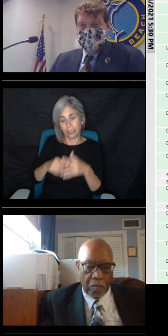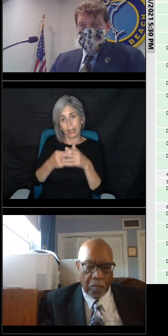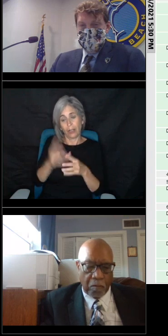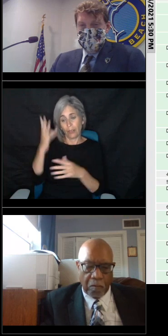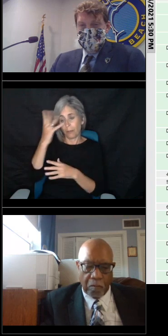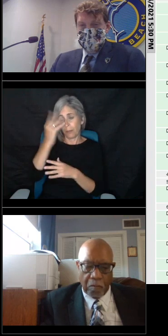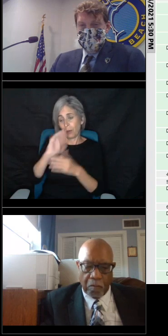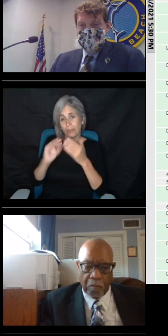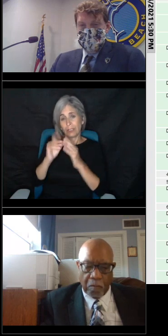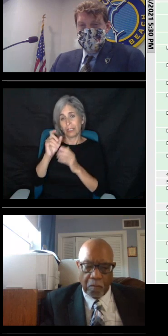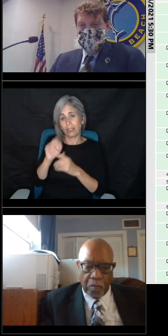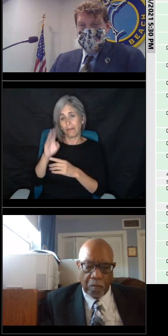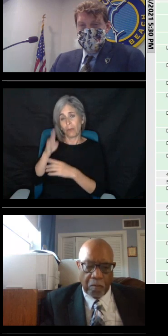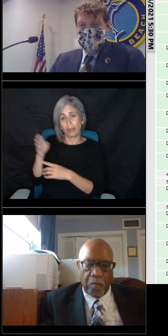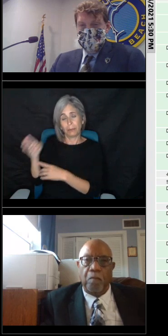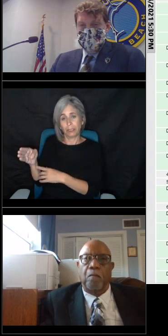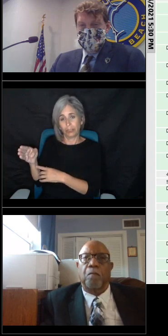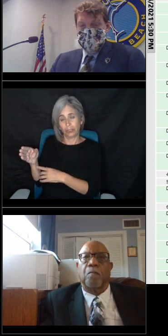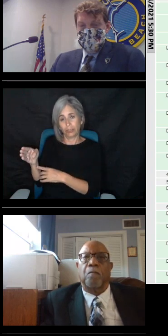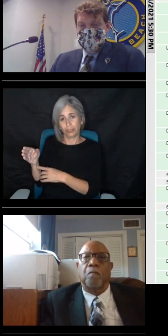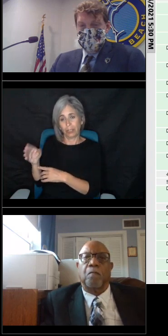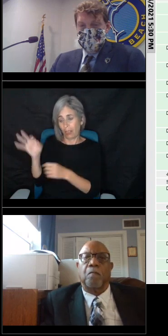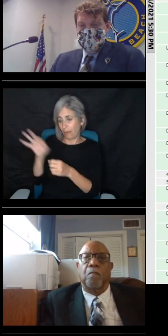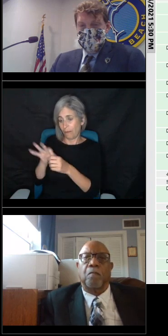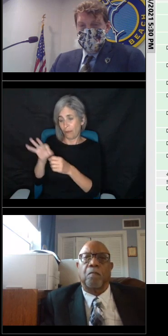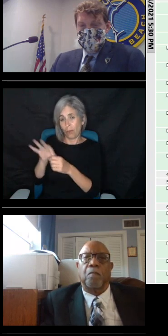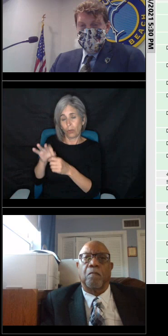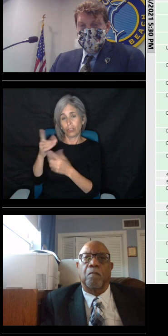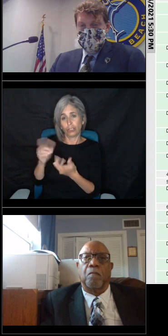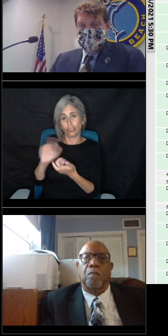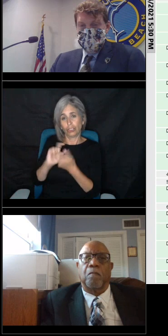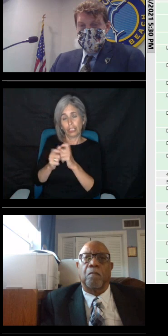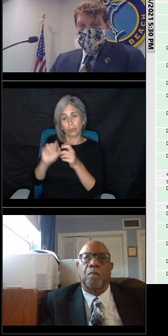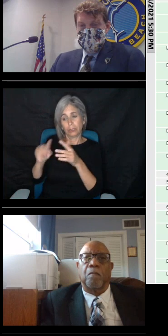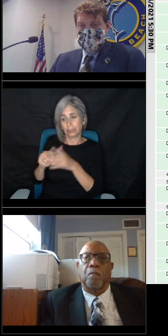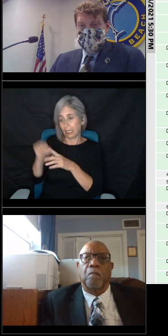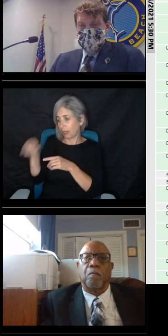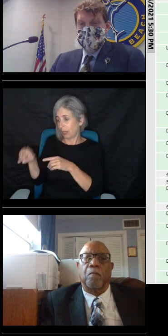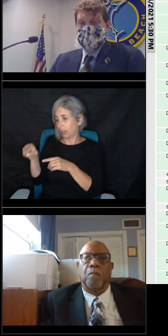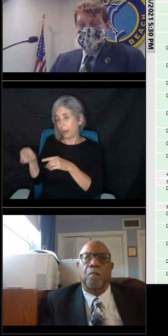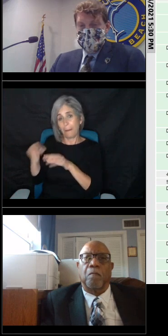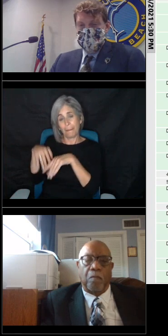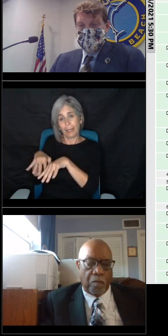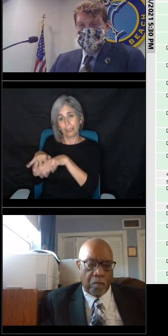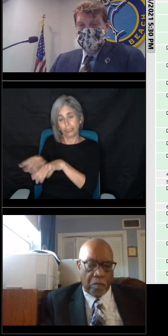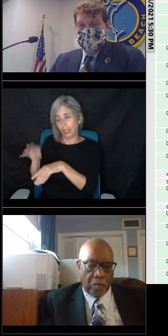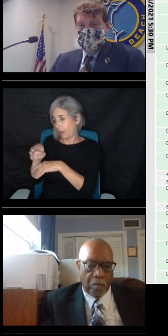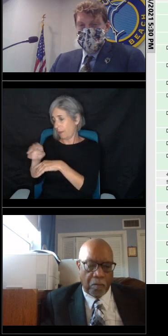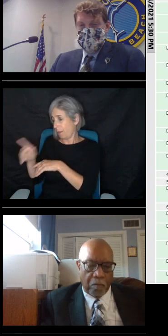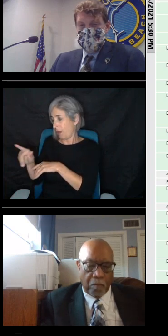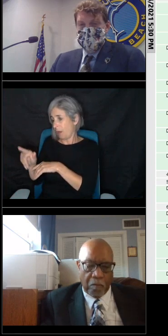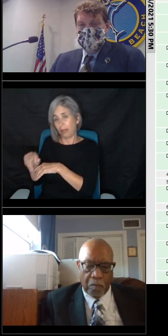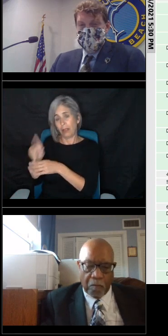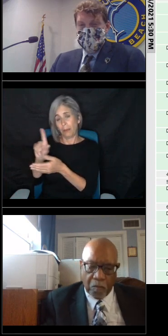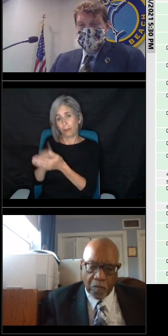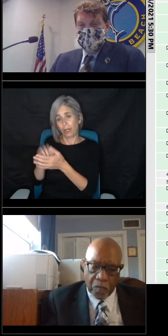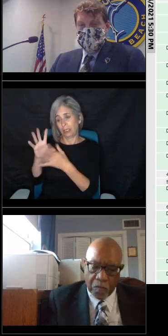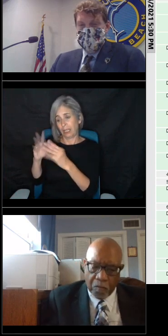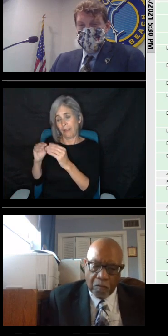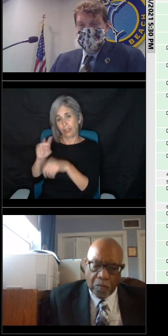beautiful city of Boynton Beach. The votercade will start at Boynton Beach Mall There will be a press conference at 2 o'clock,